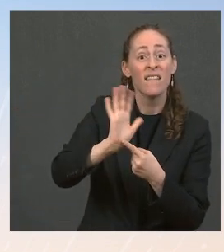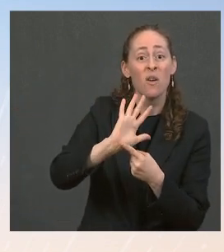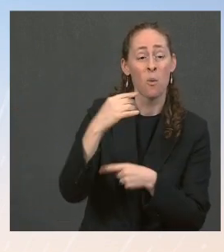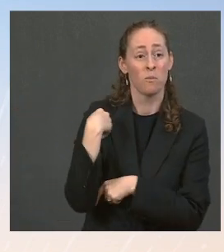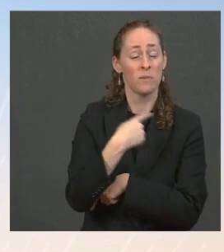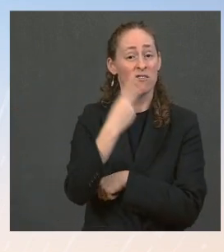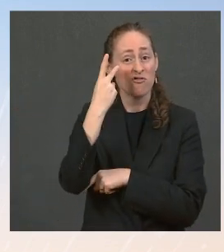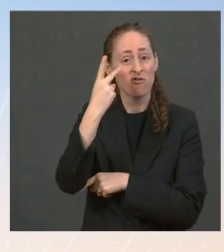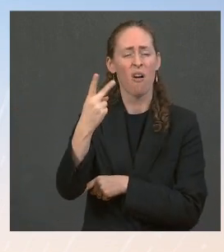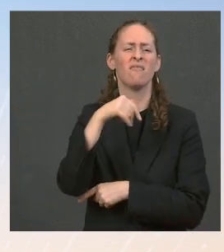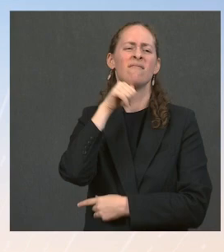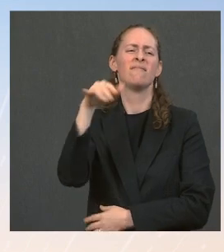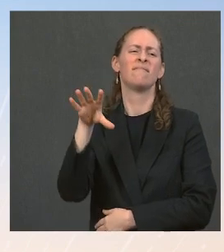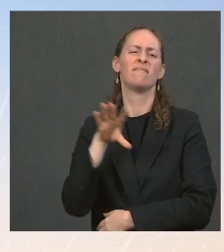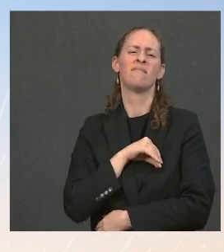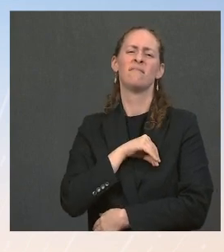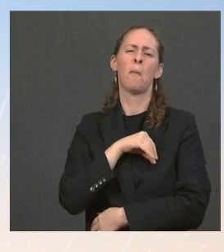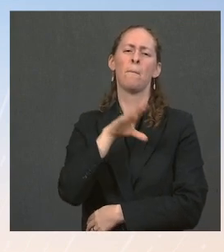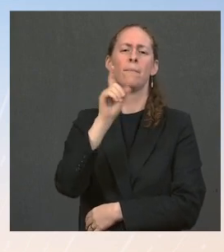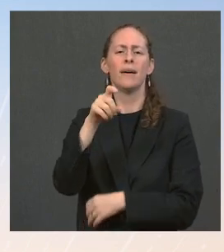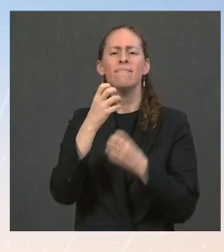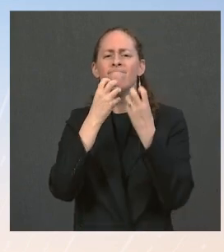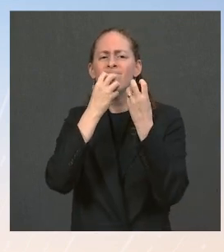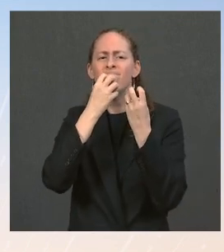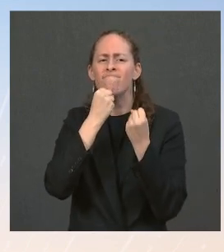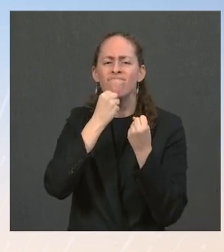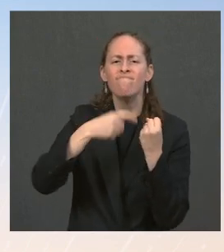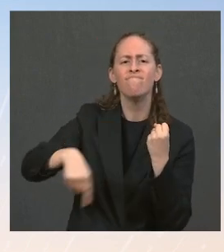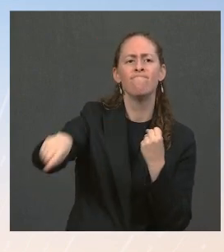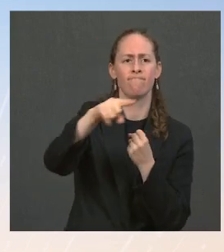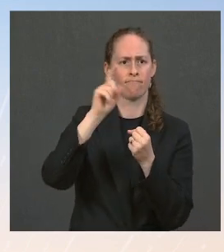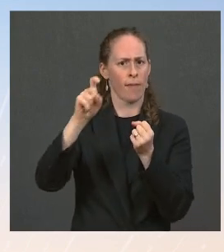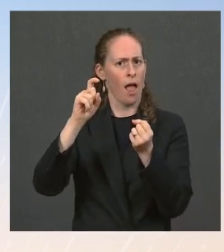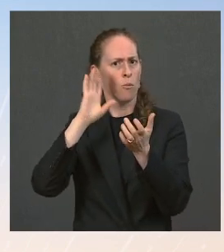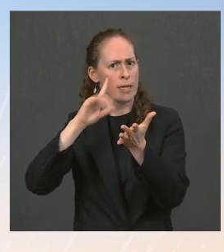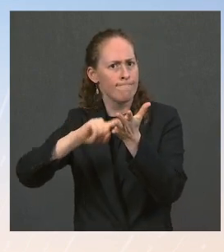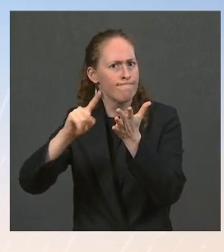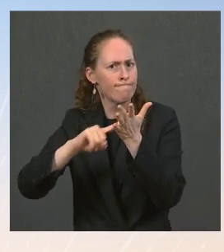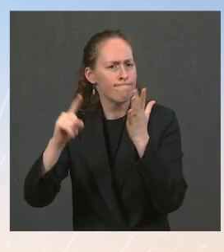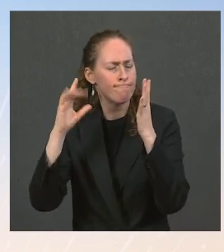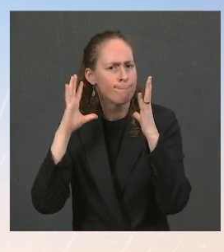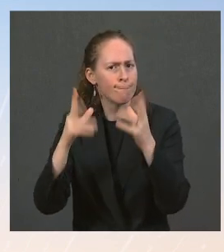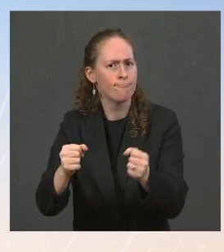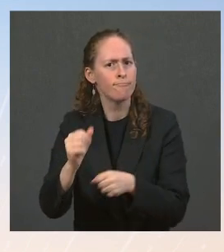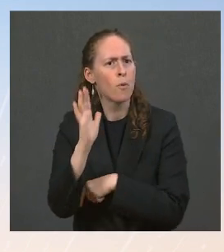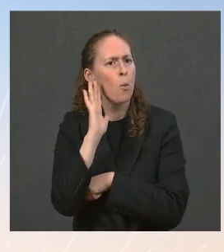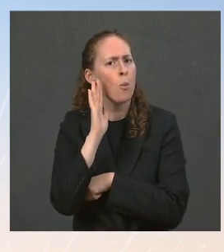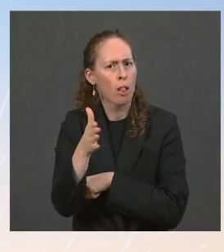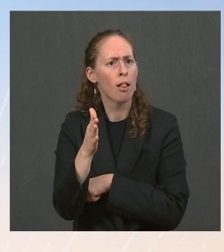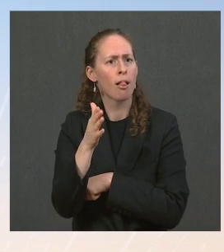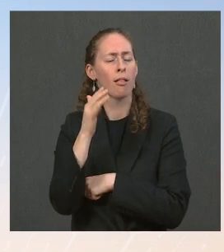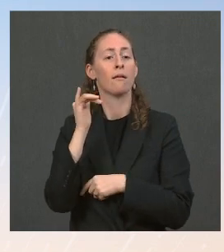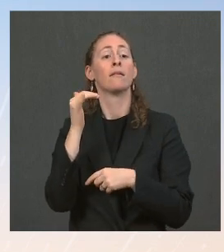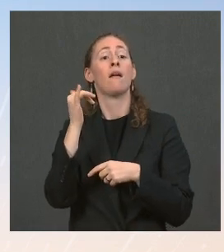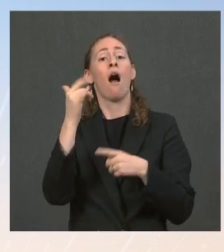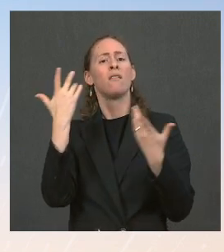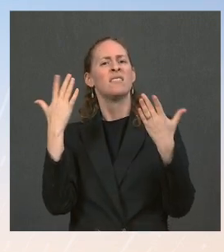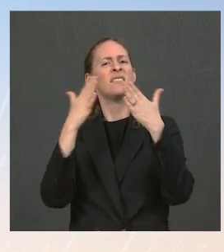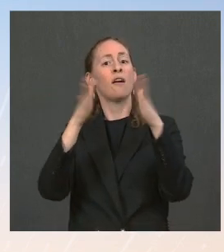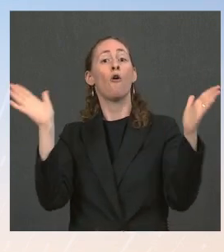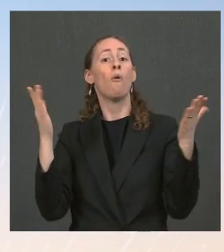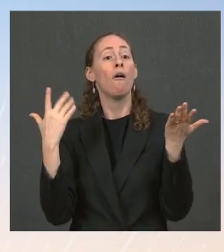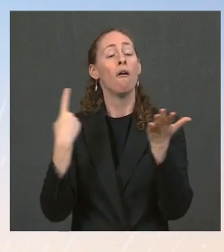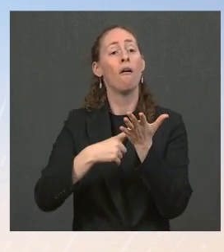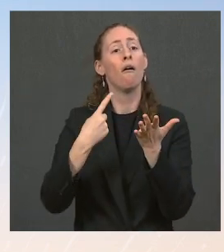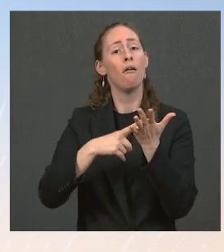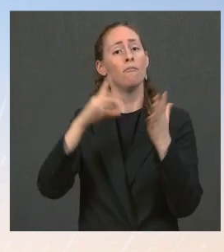want this investigation to be completed rapidly. I will say on the broader question you were asking, the president remains committed to